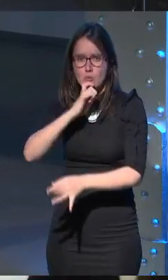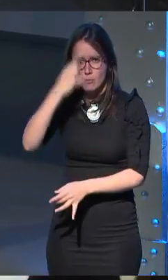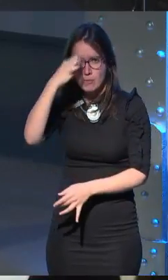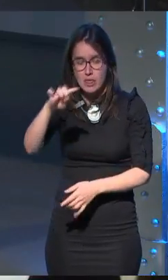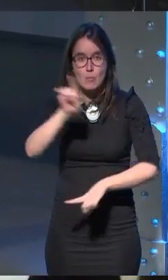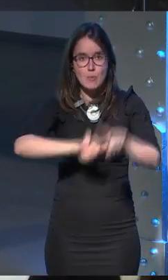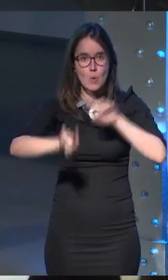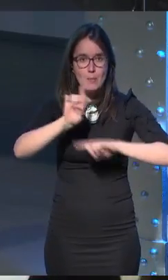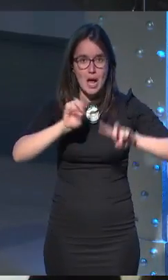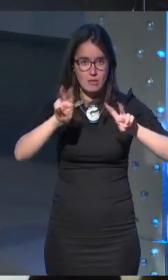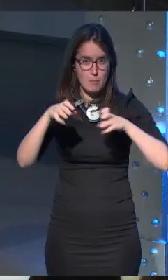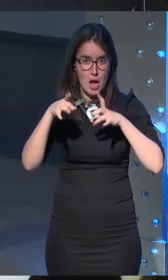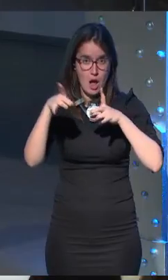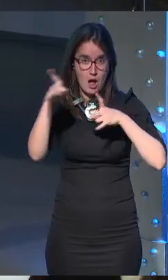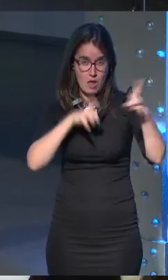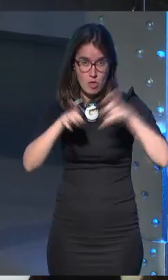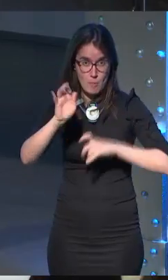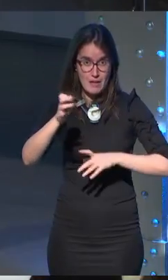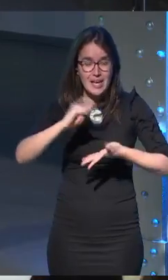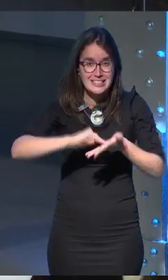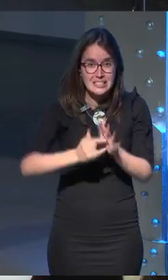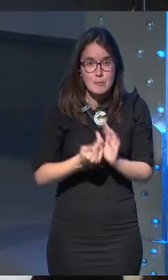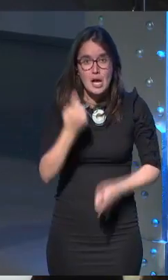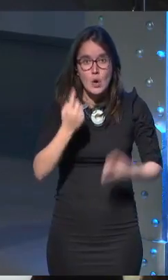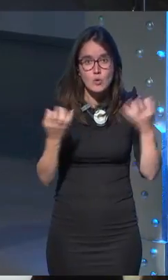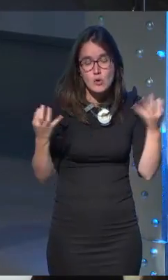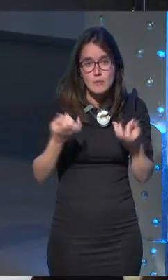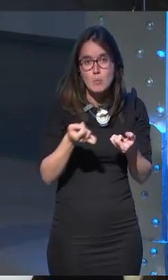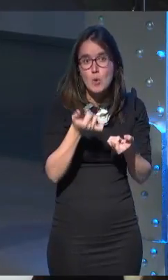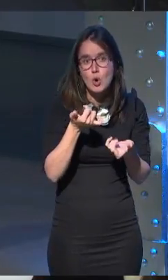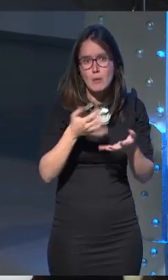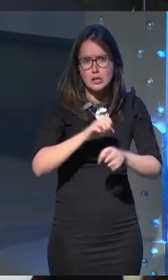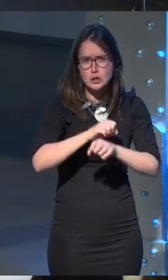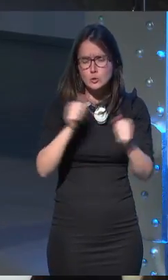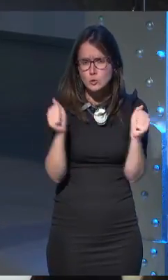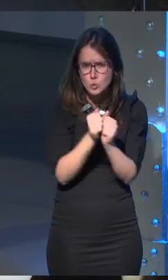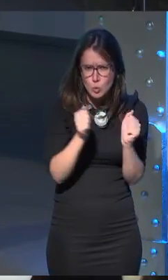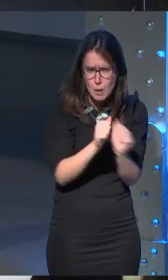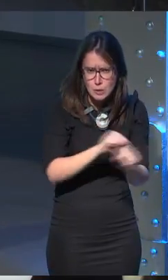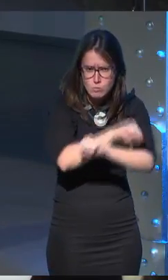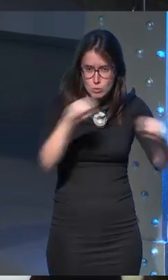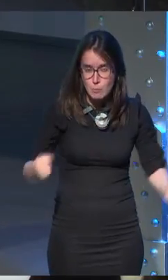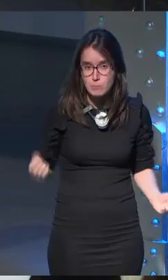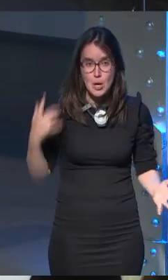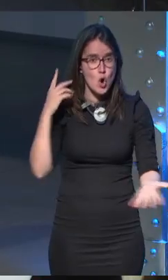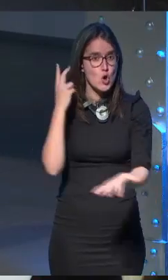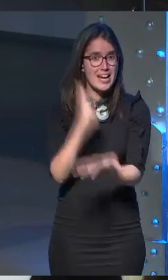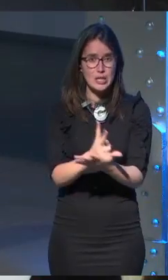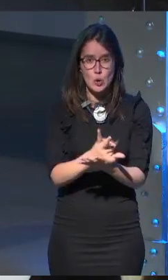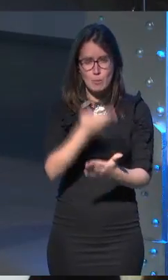Some of the systems have to be probably more robust, but our big challenge is political will and funding.